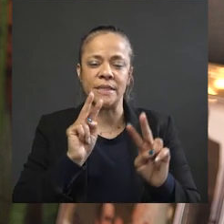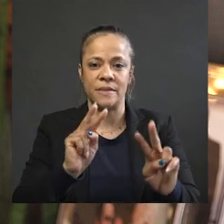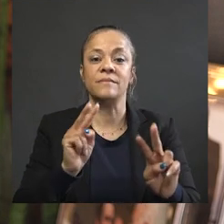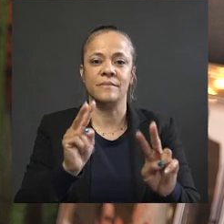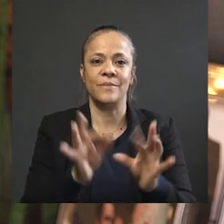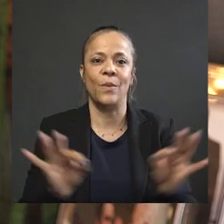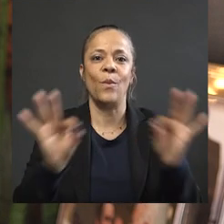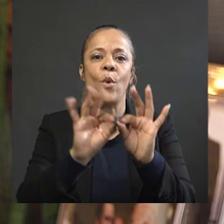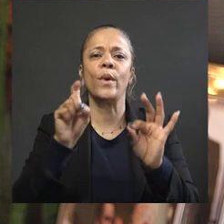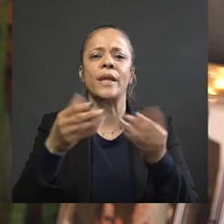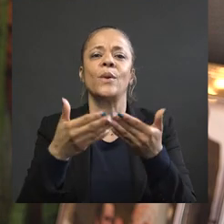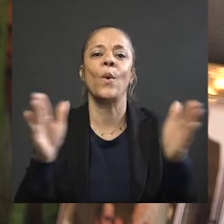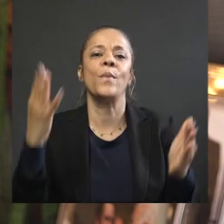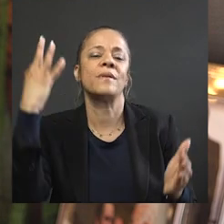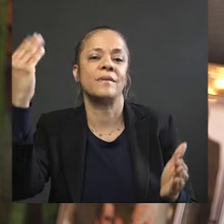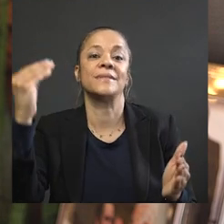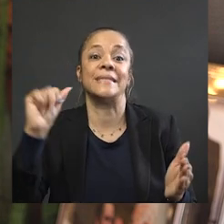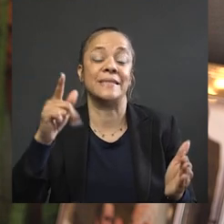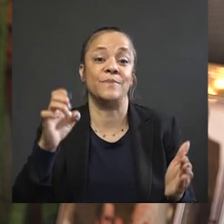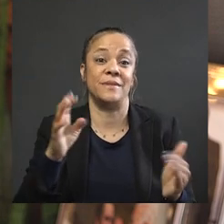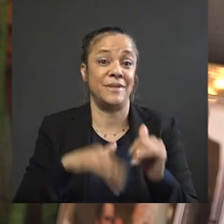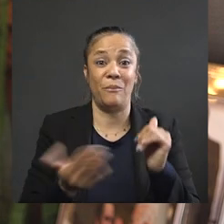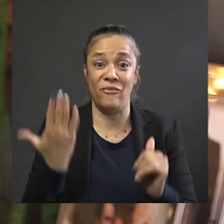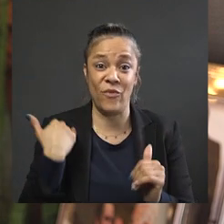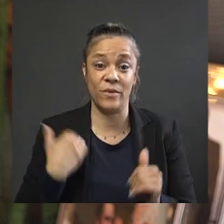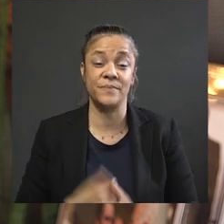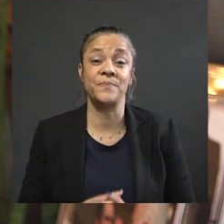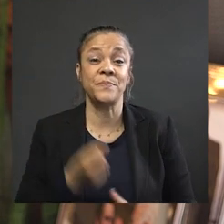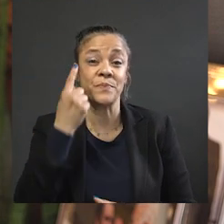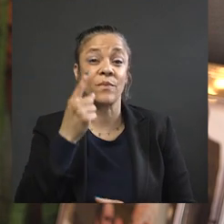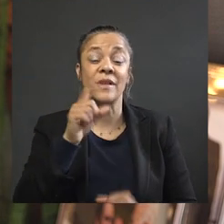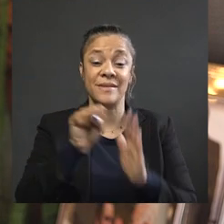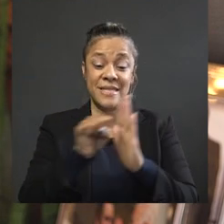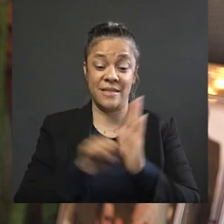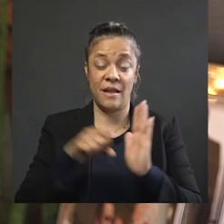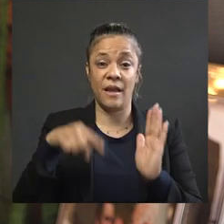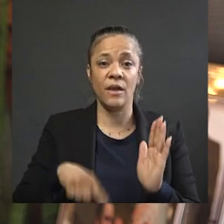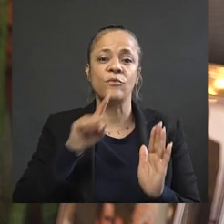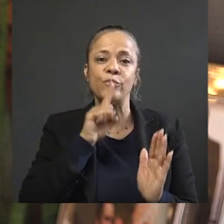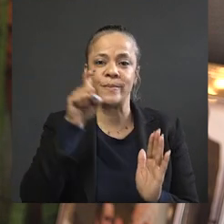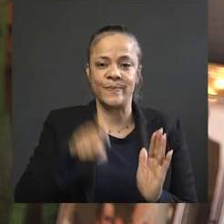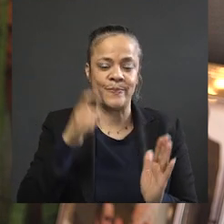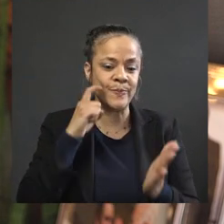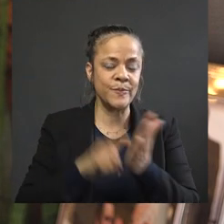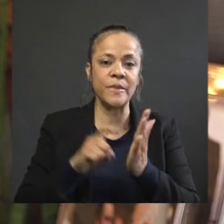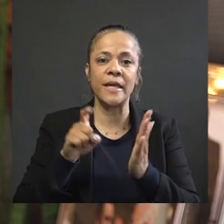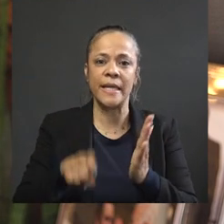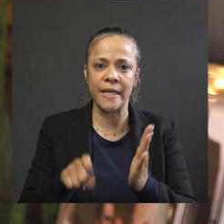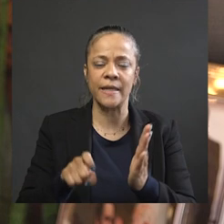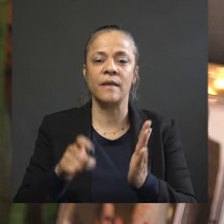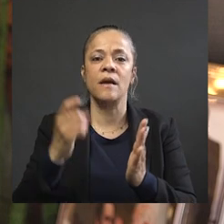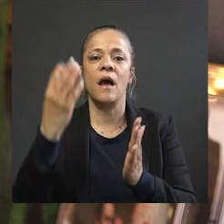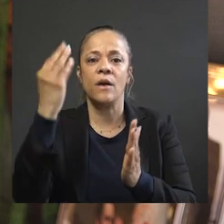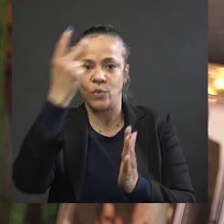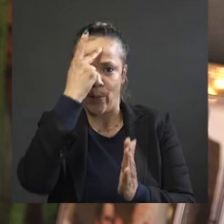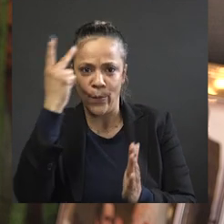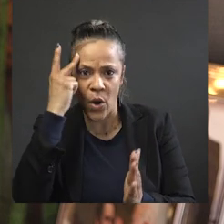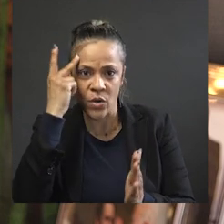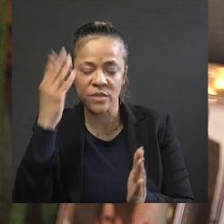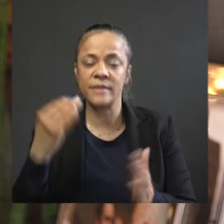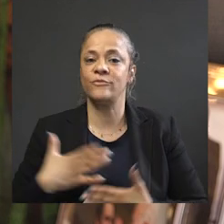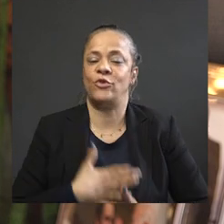open space more so than ever before. Around the state, it has underscored the critical need for parks and outdoor recreational